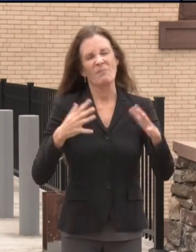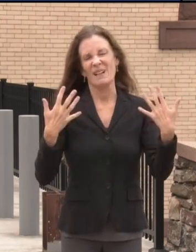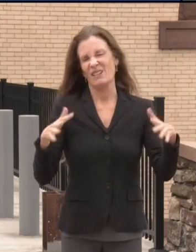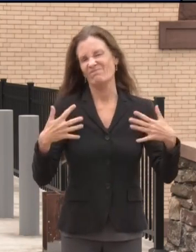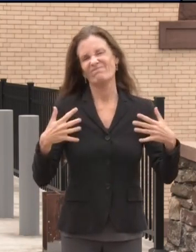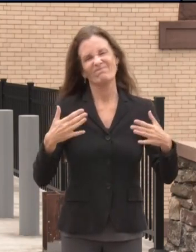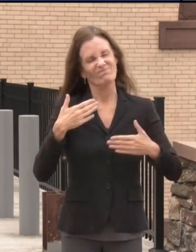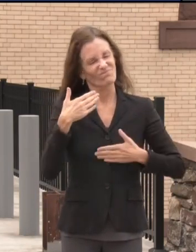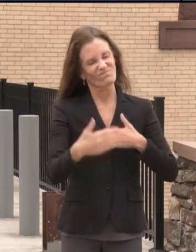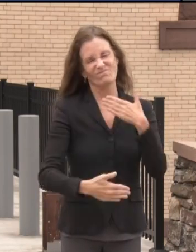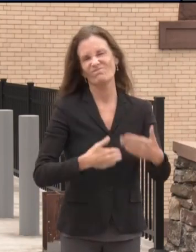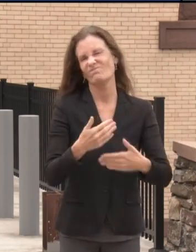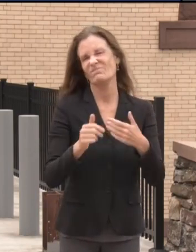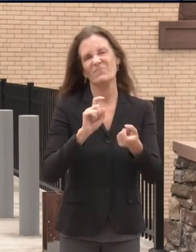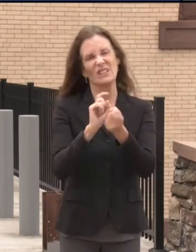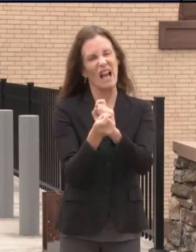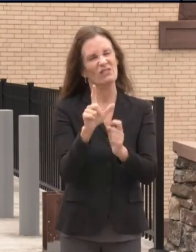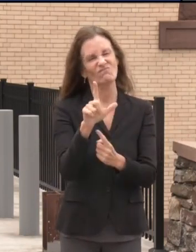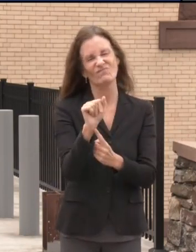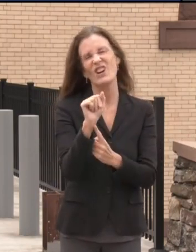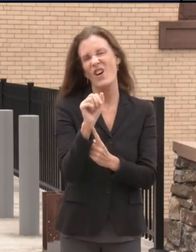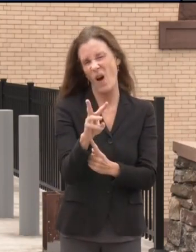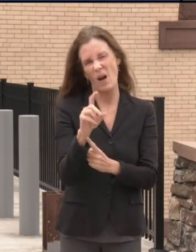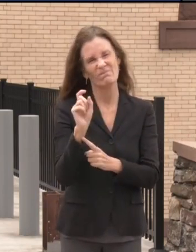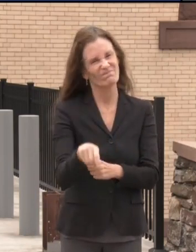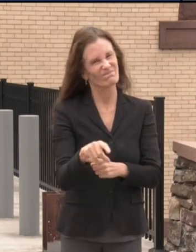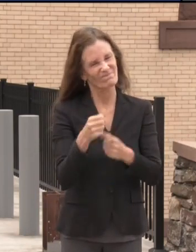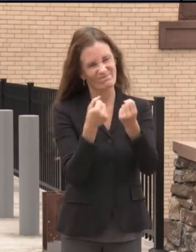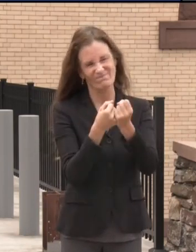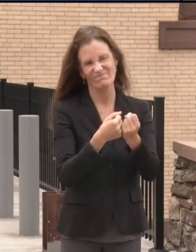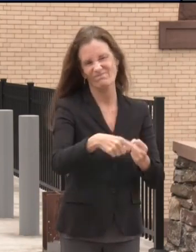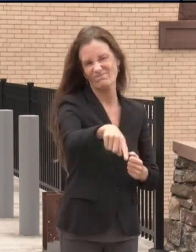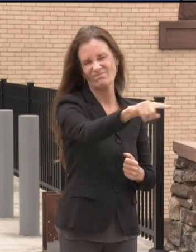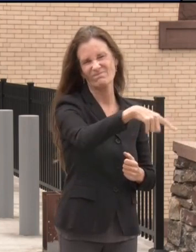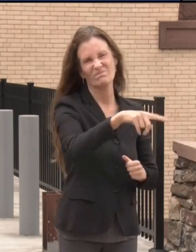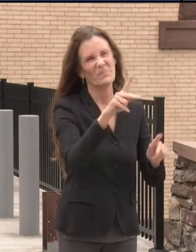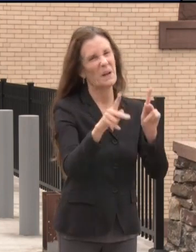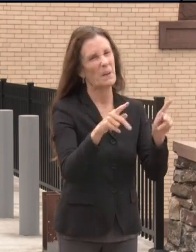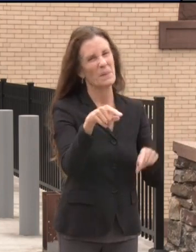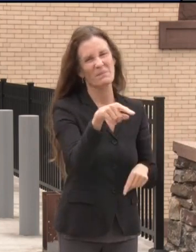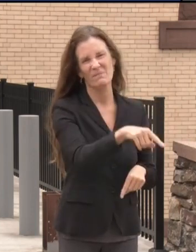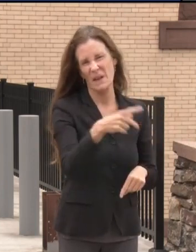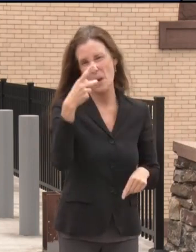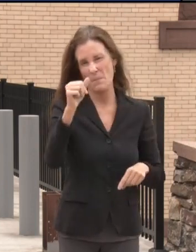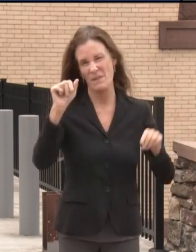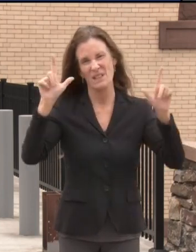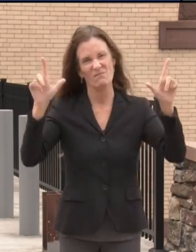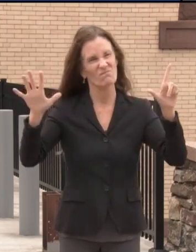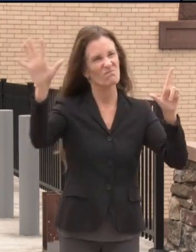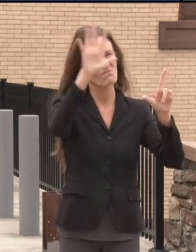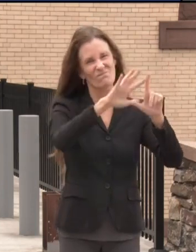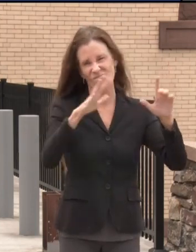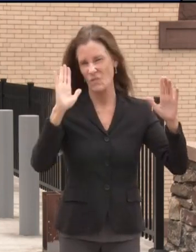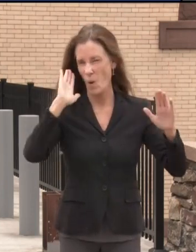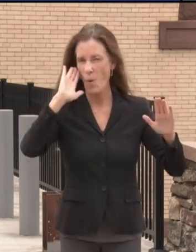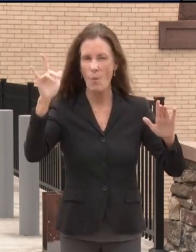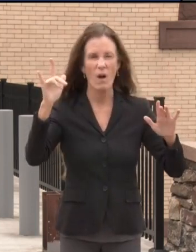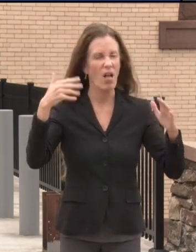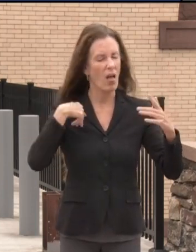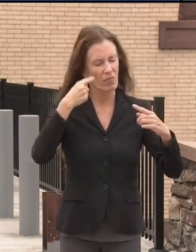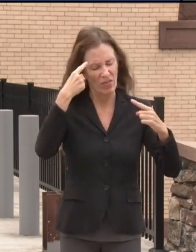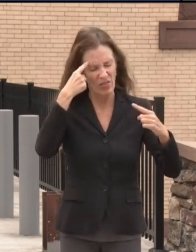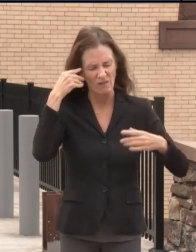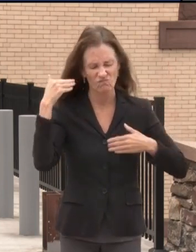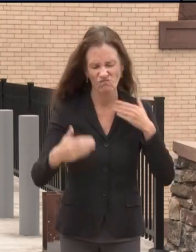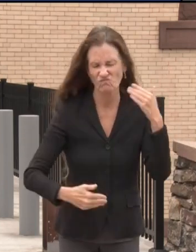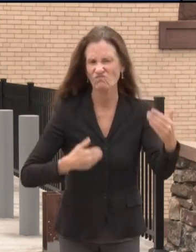this pandemic, it is time to jettison this state forward, and it is time for us to embrace